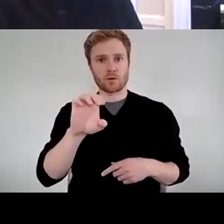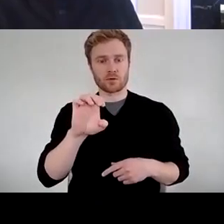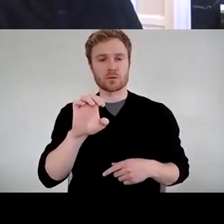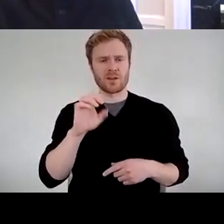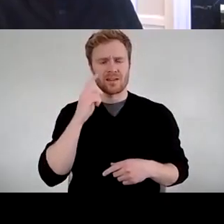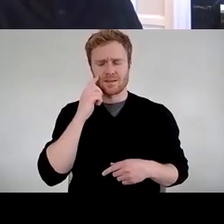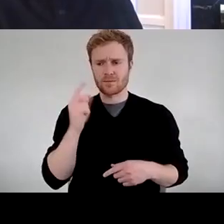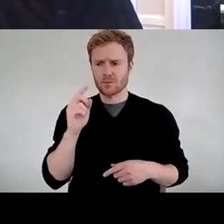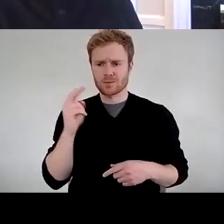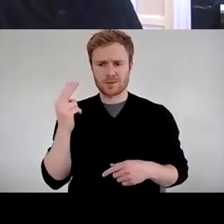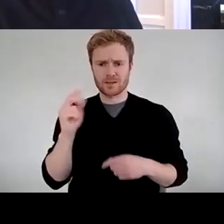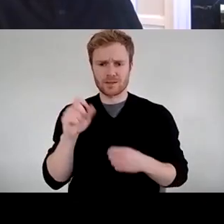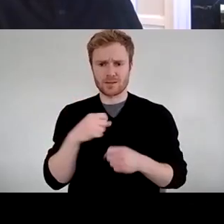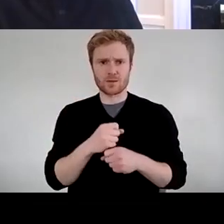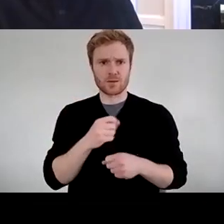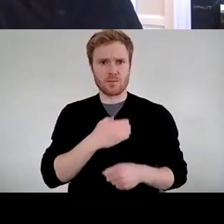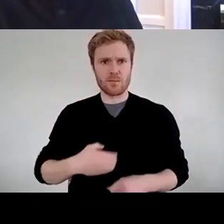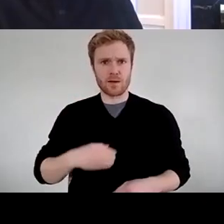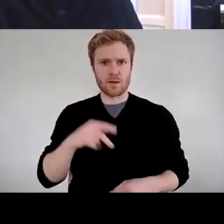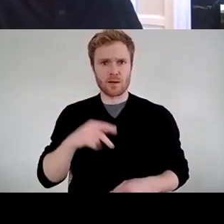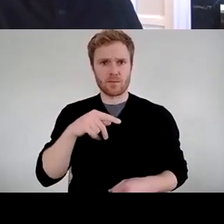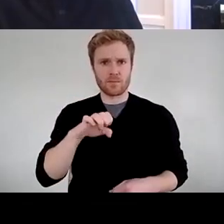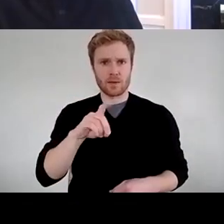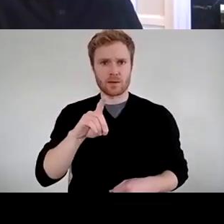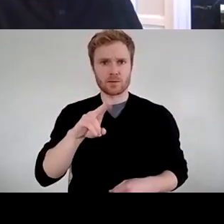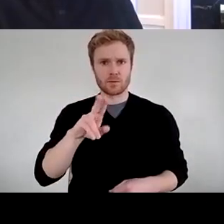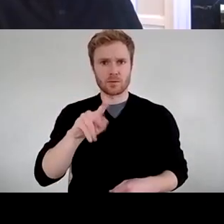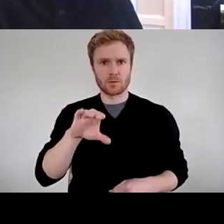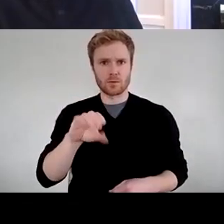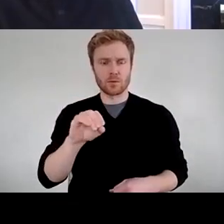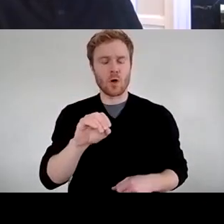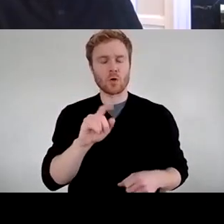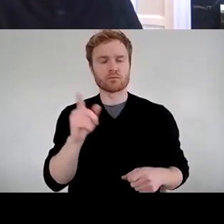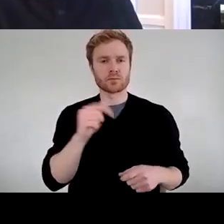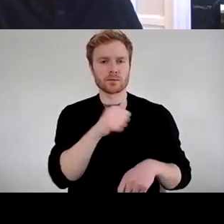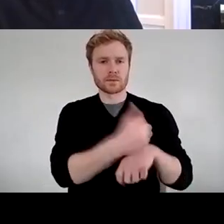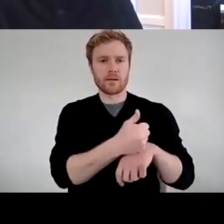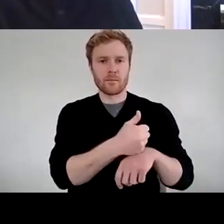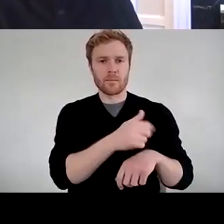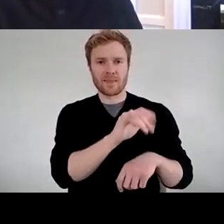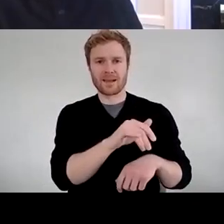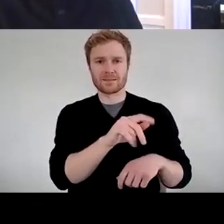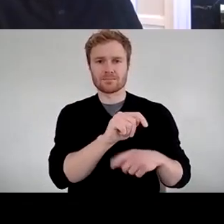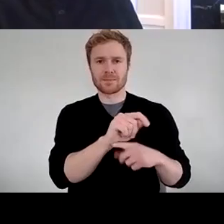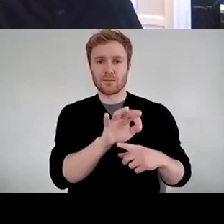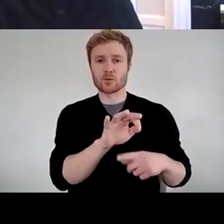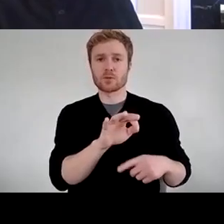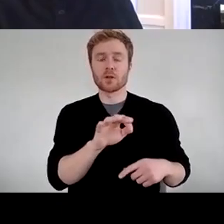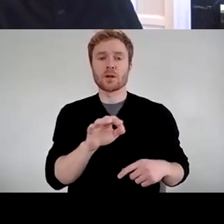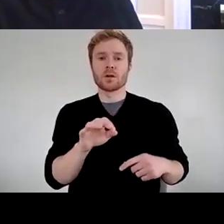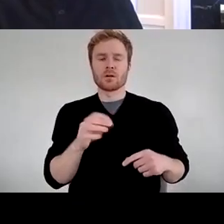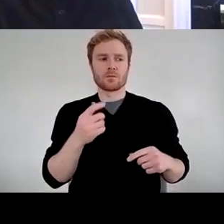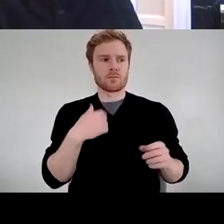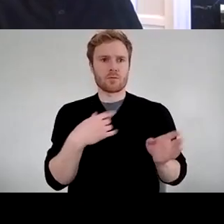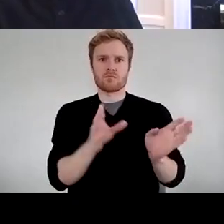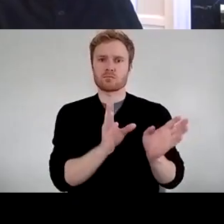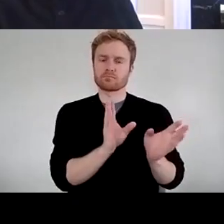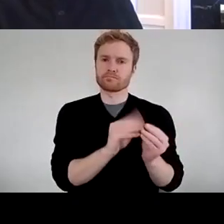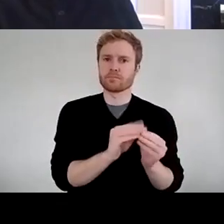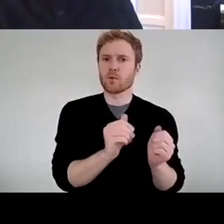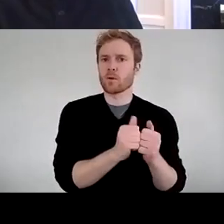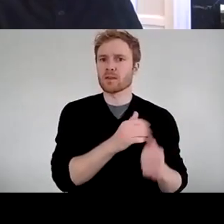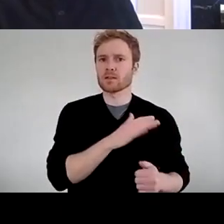If not, I will quickly say to President Smith's comments about the actual committee. Both